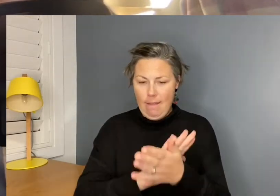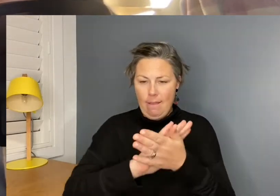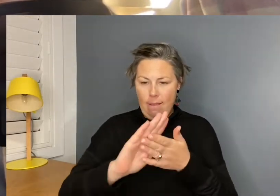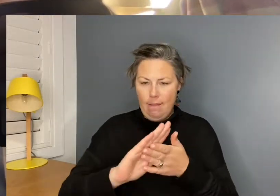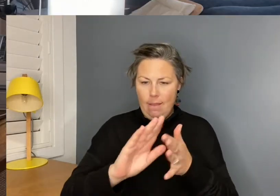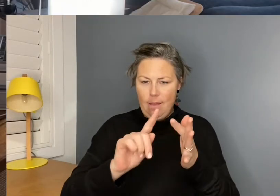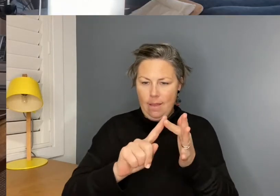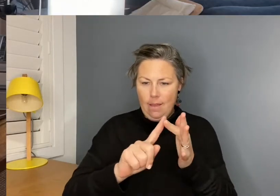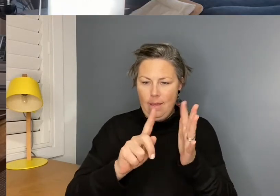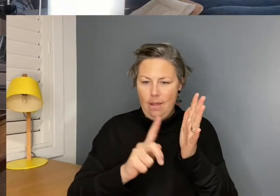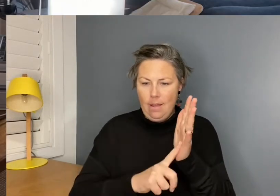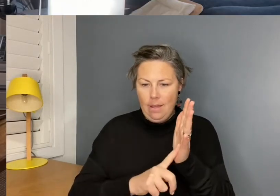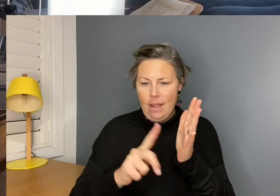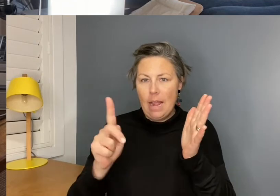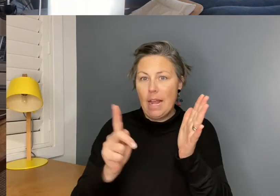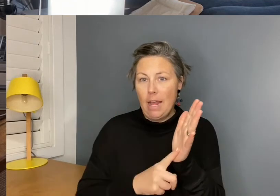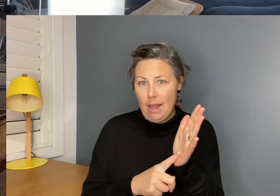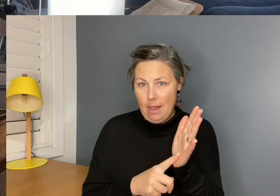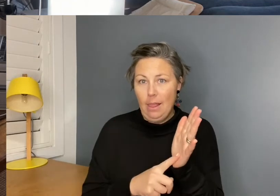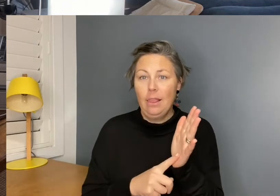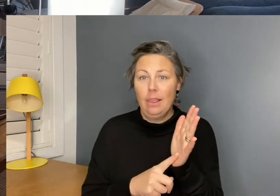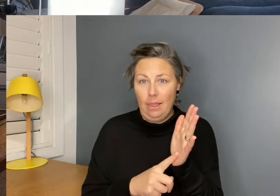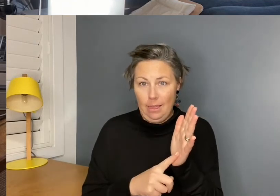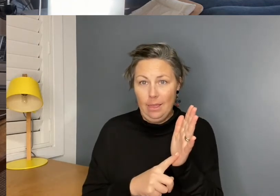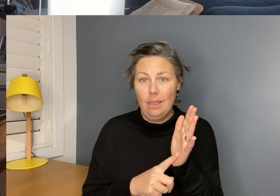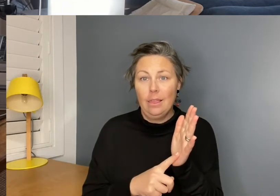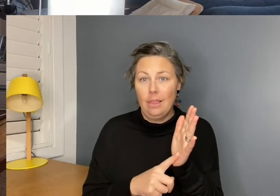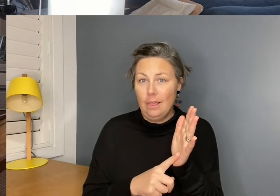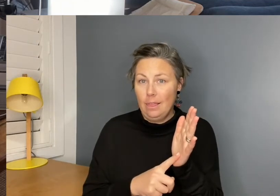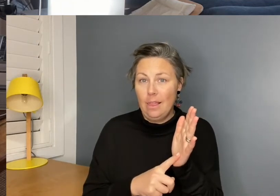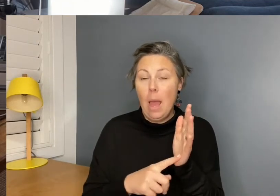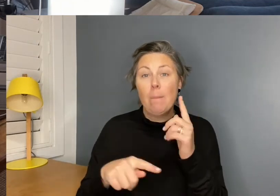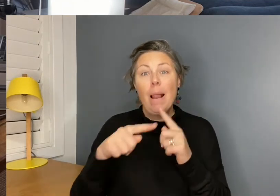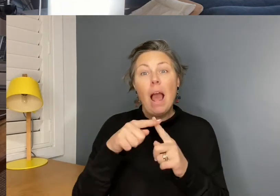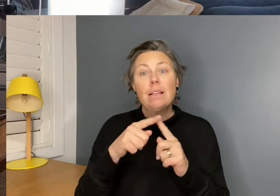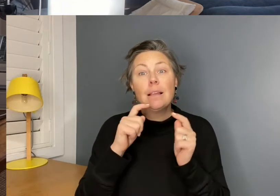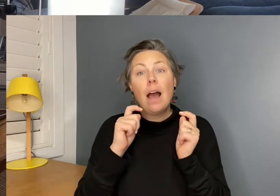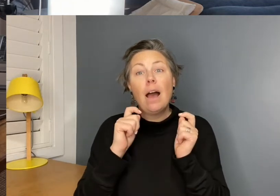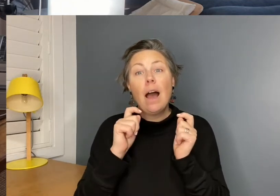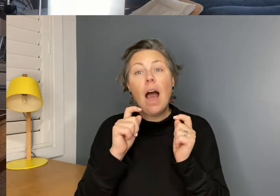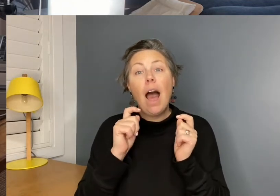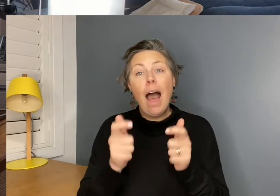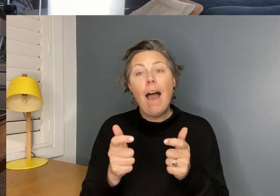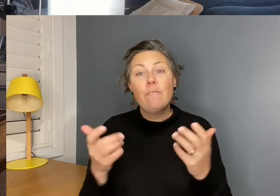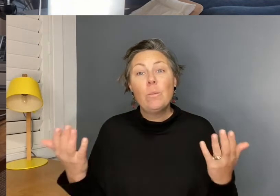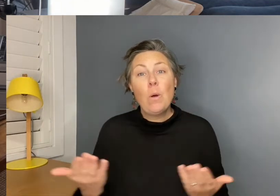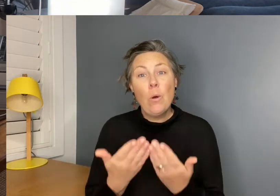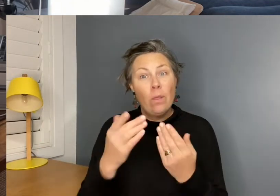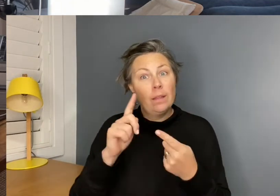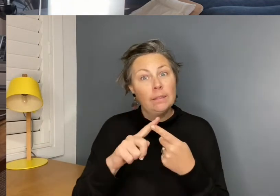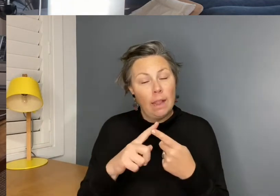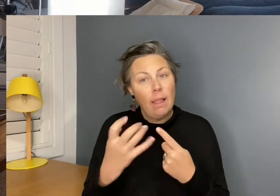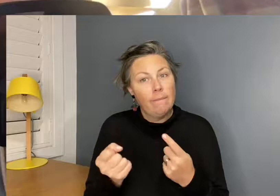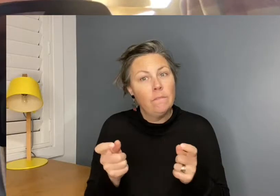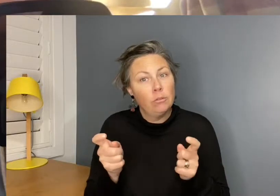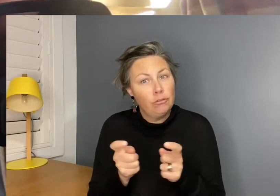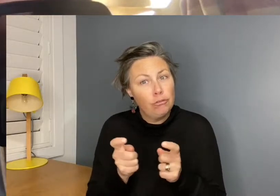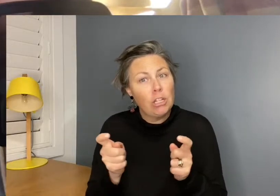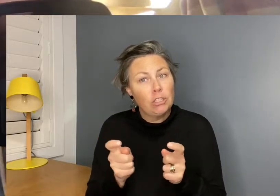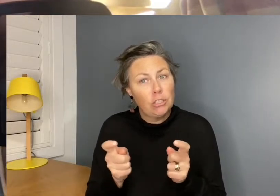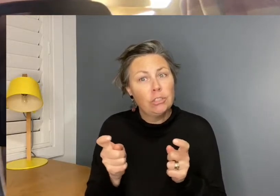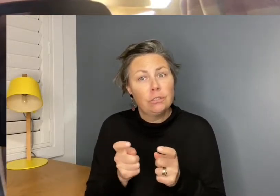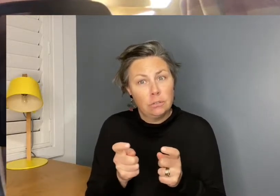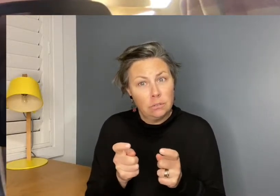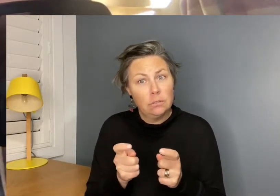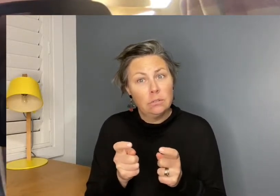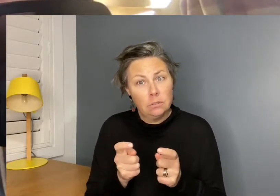night, that particular night, And actually. post-birth contractions. Oh my God, the contractions. Yes. I'm just